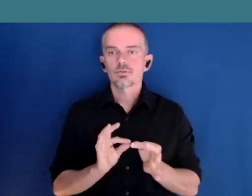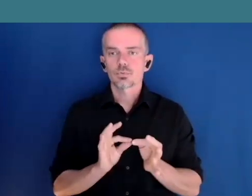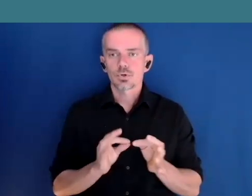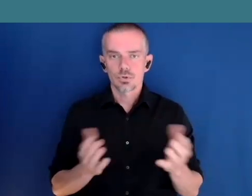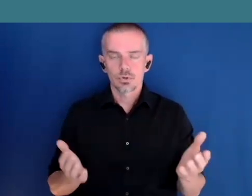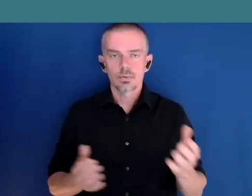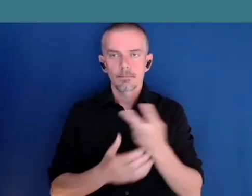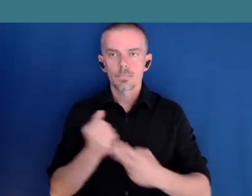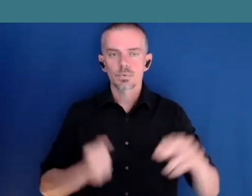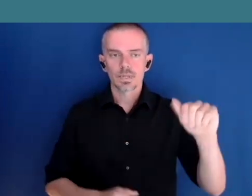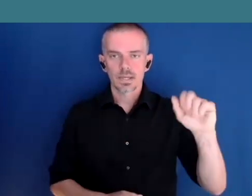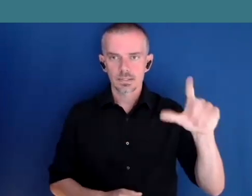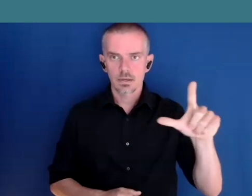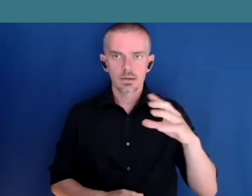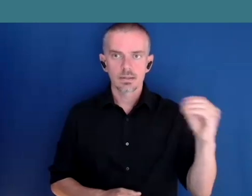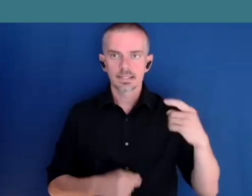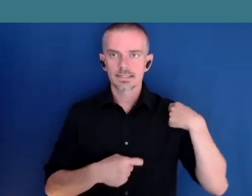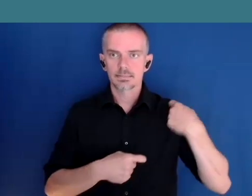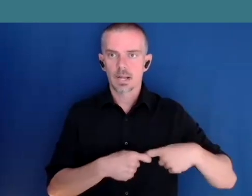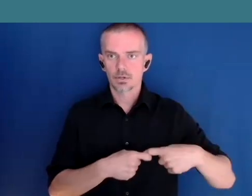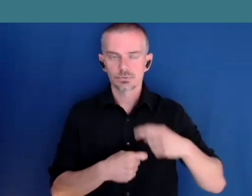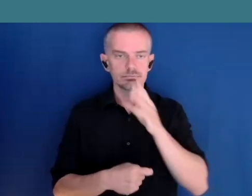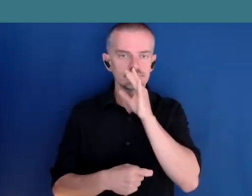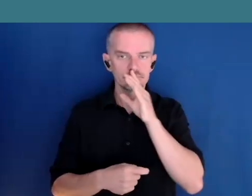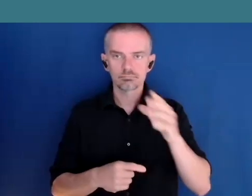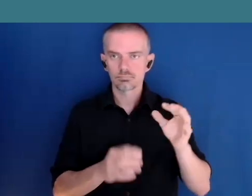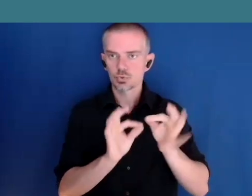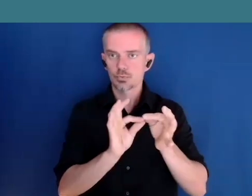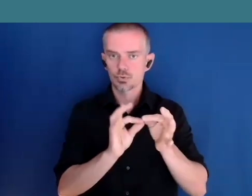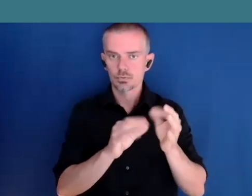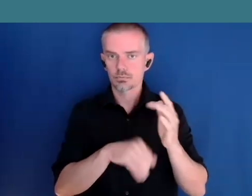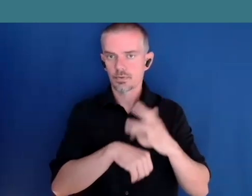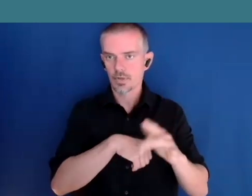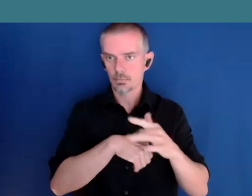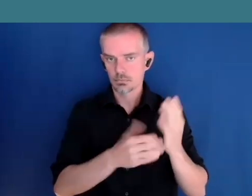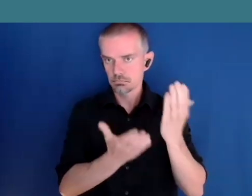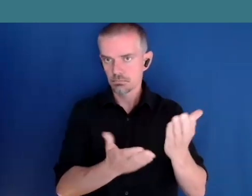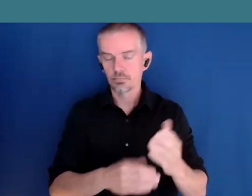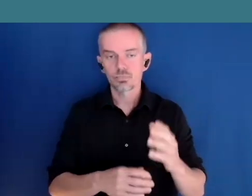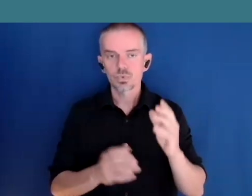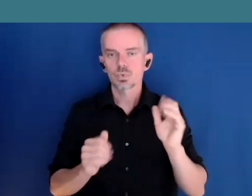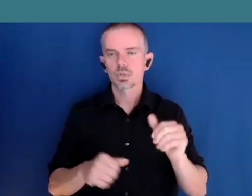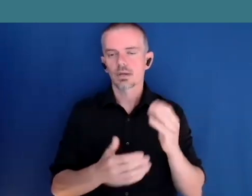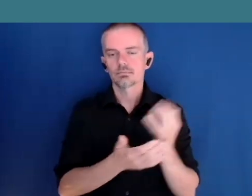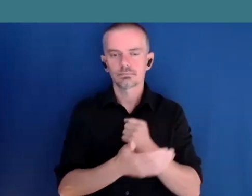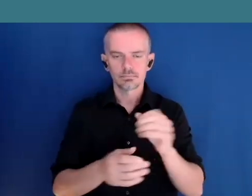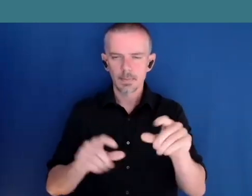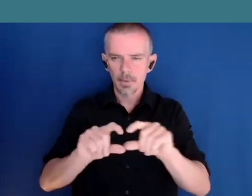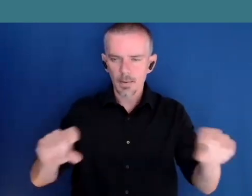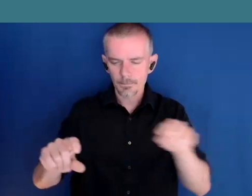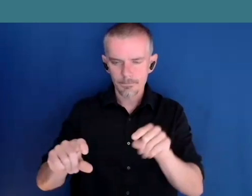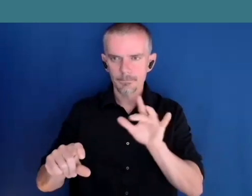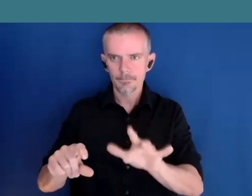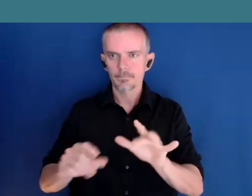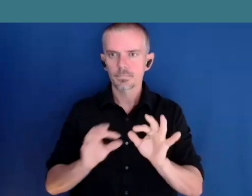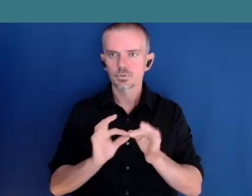both ASL and Spanish language interpretation available. So you can access that via that little interpretation icon at the